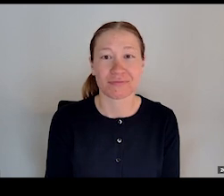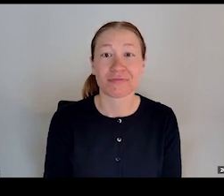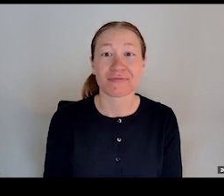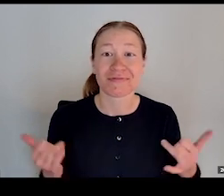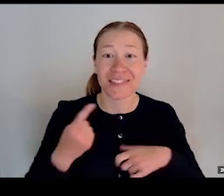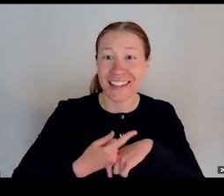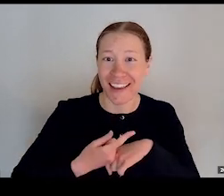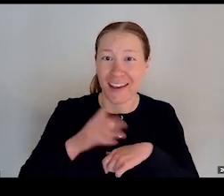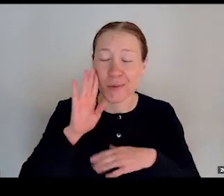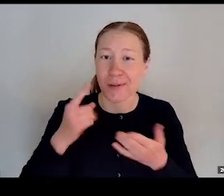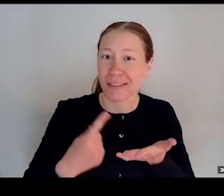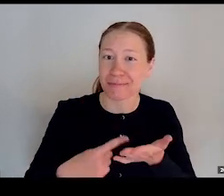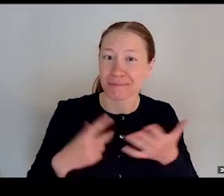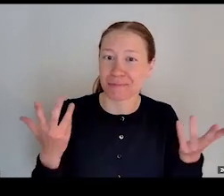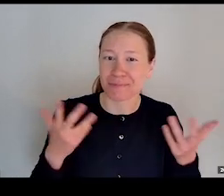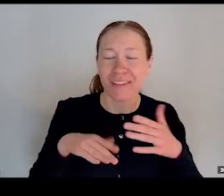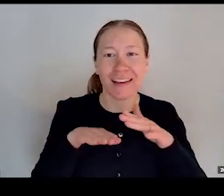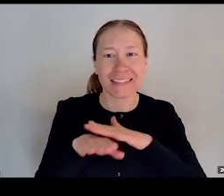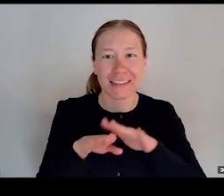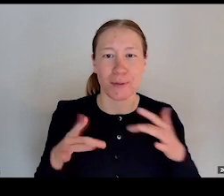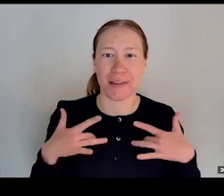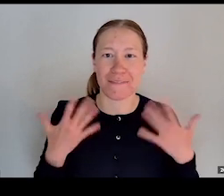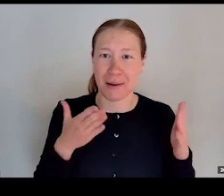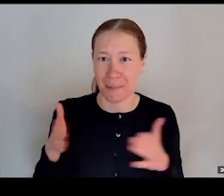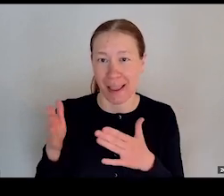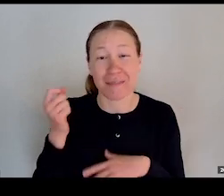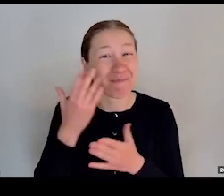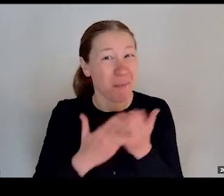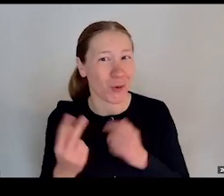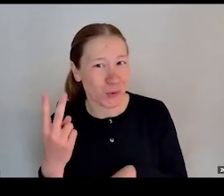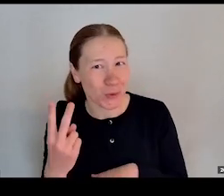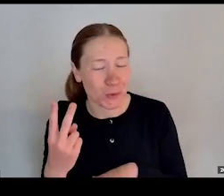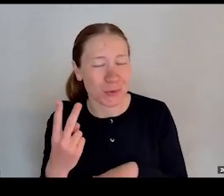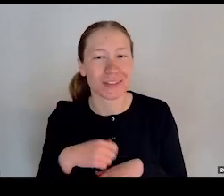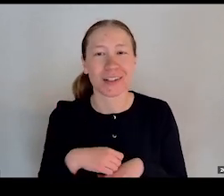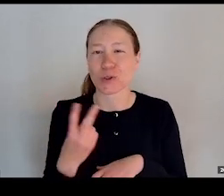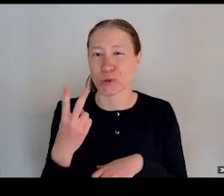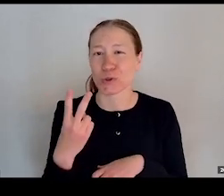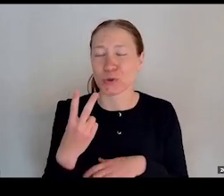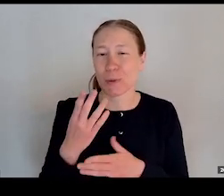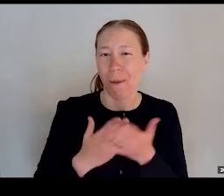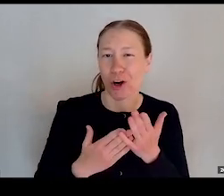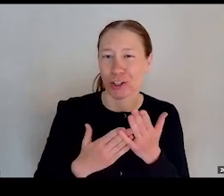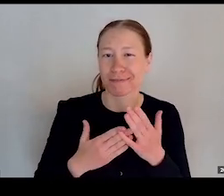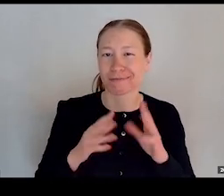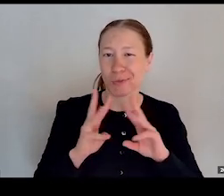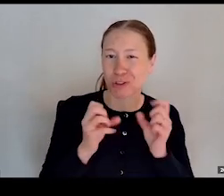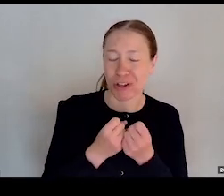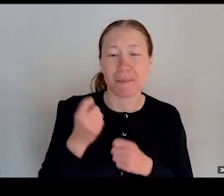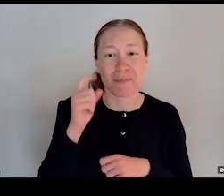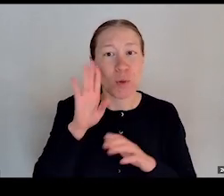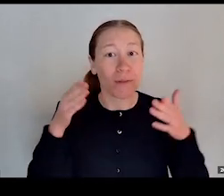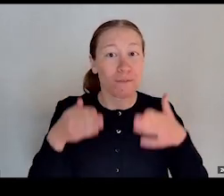So for today, we're going to talk about accessible event planning, and this is part 2 of a 2-part series. It's going to be focused